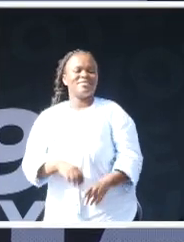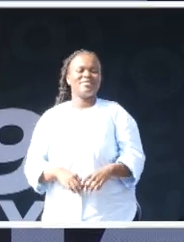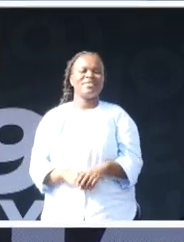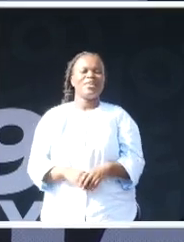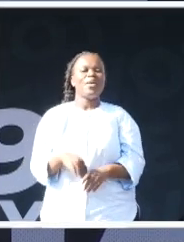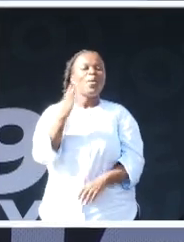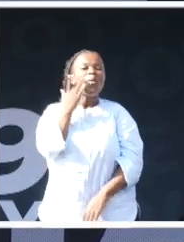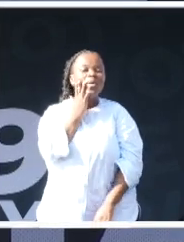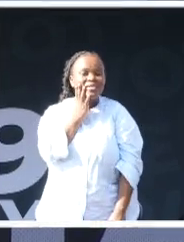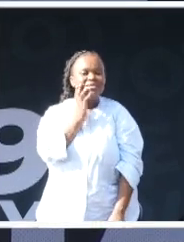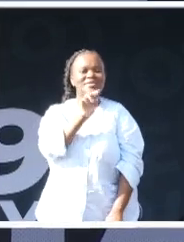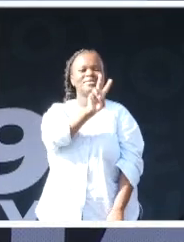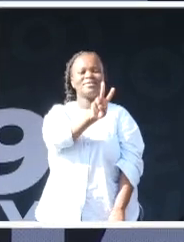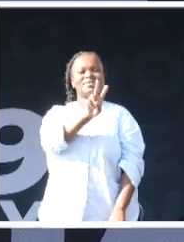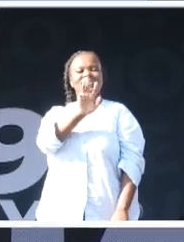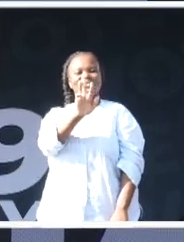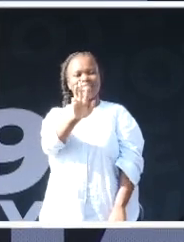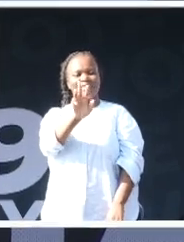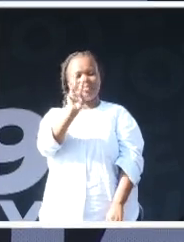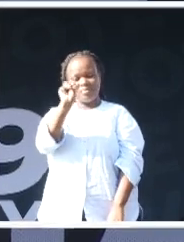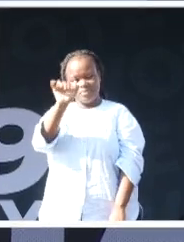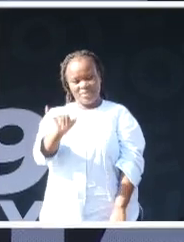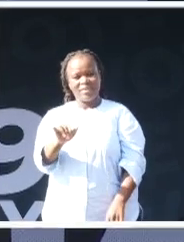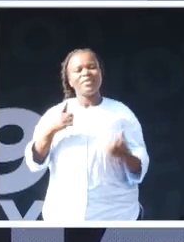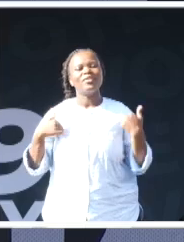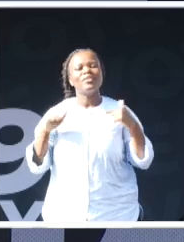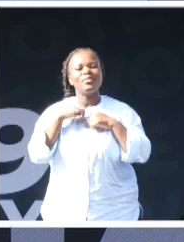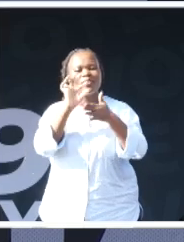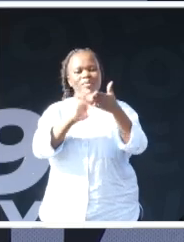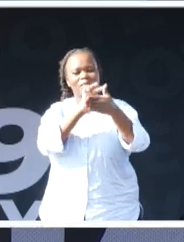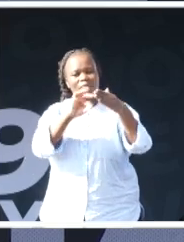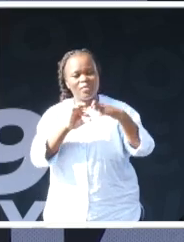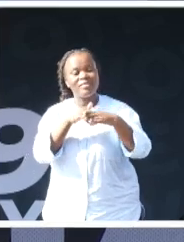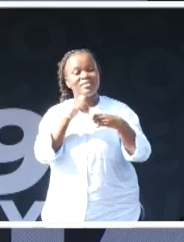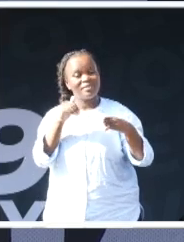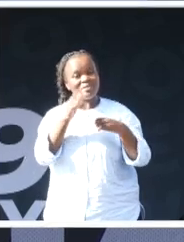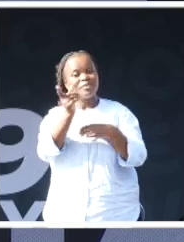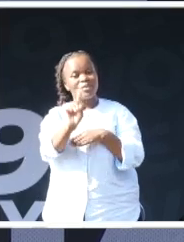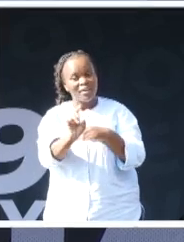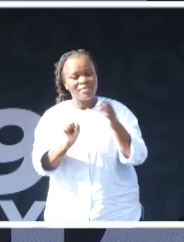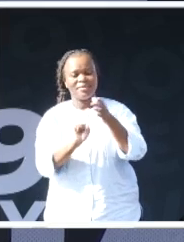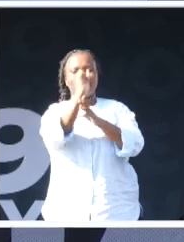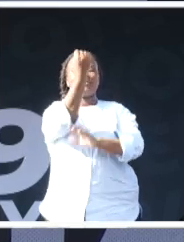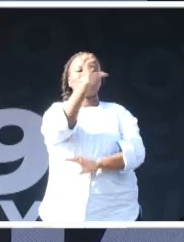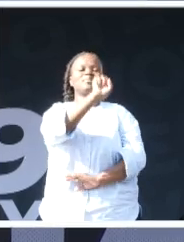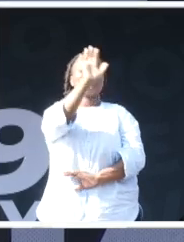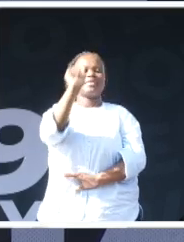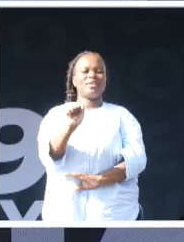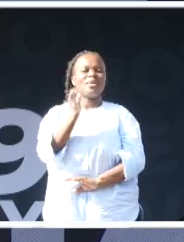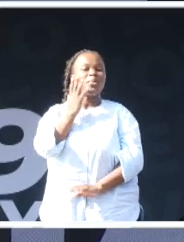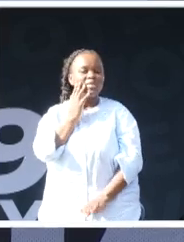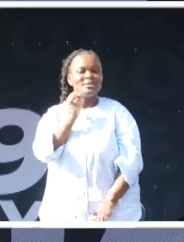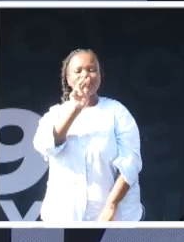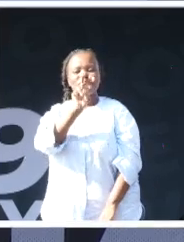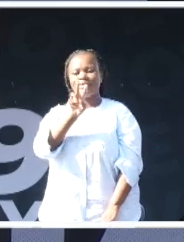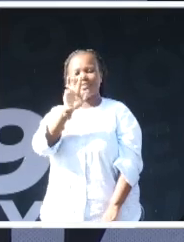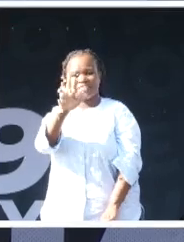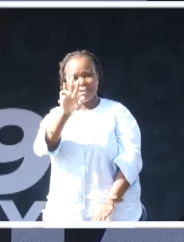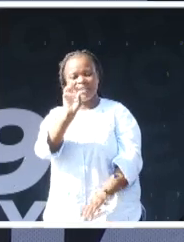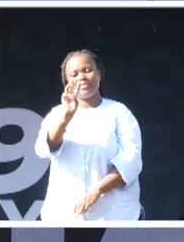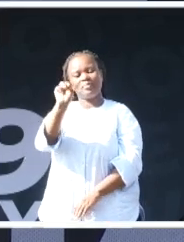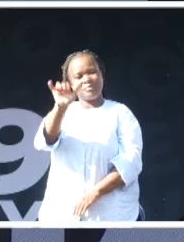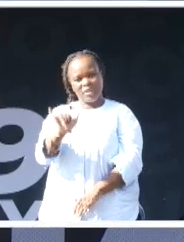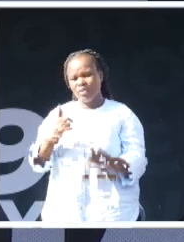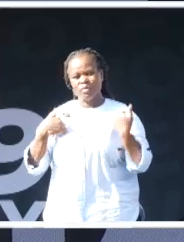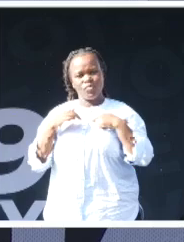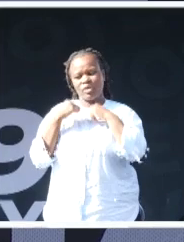on the 29th, we are voting for RISE Mzansi. On the 29th, we are voting for RISE Mzansi. Asijiki.